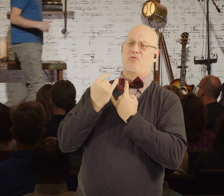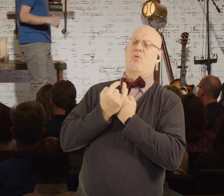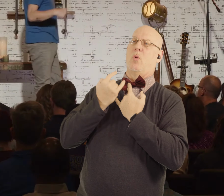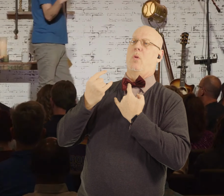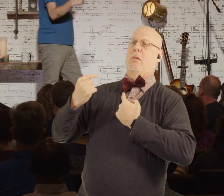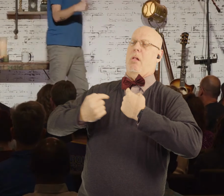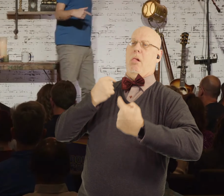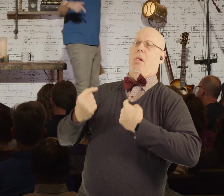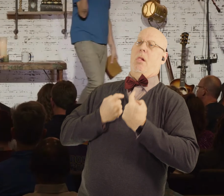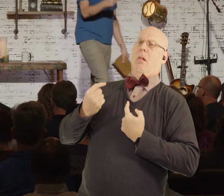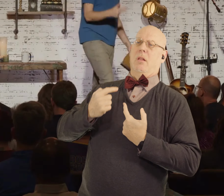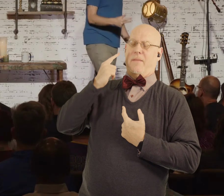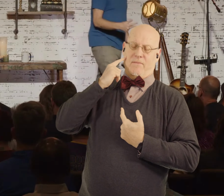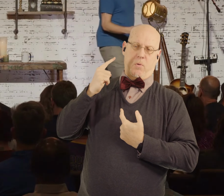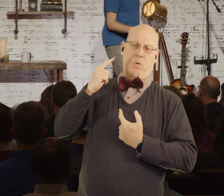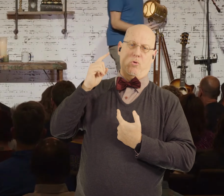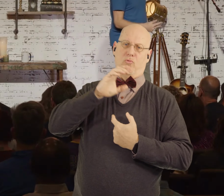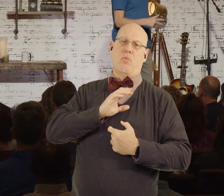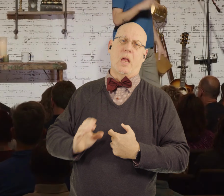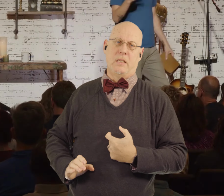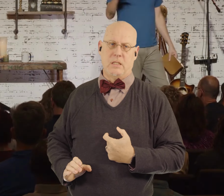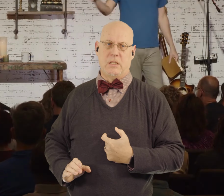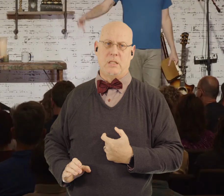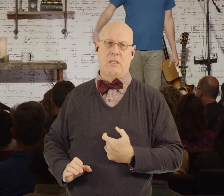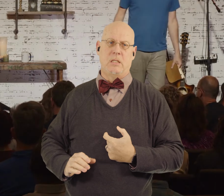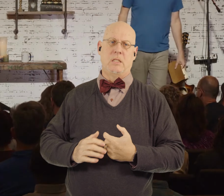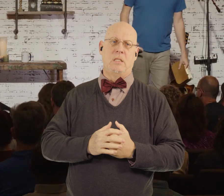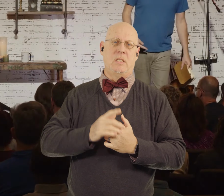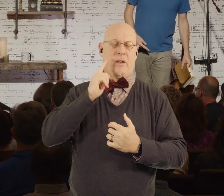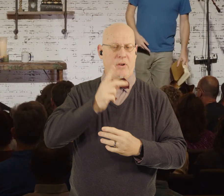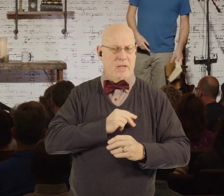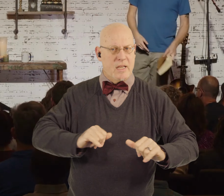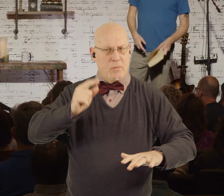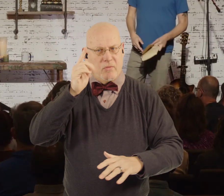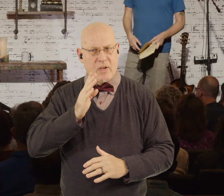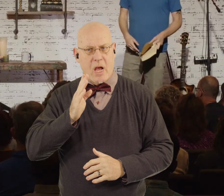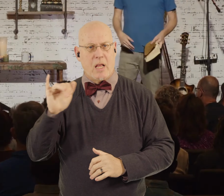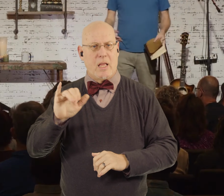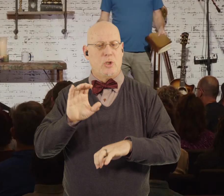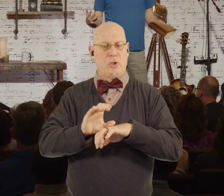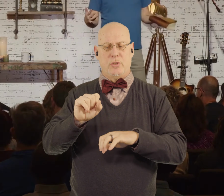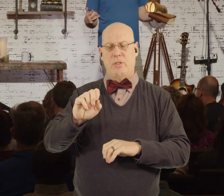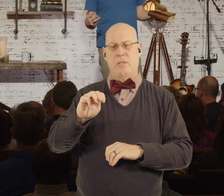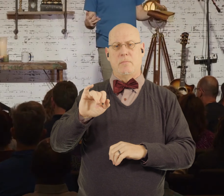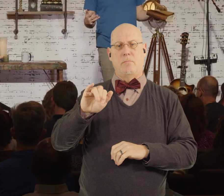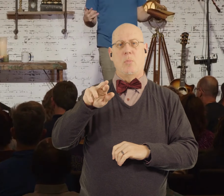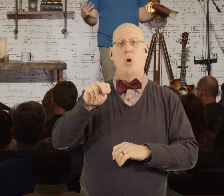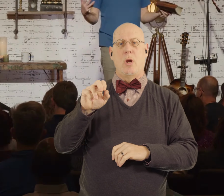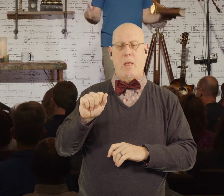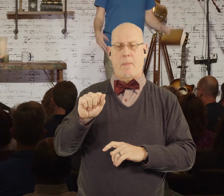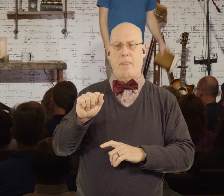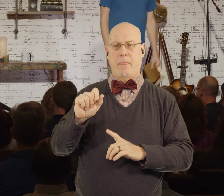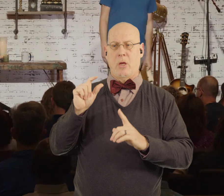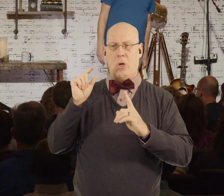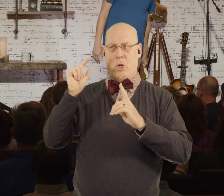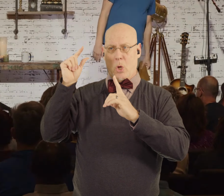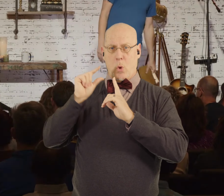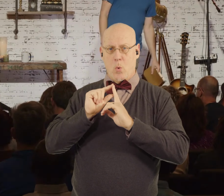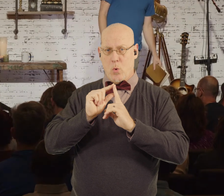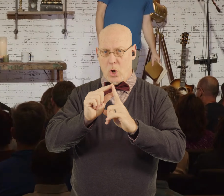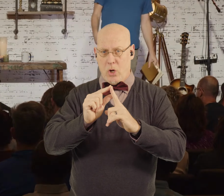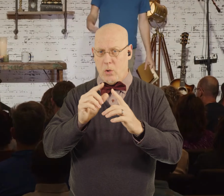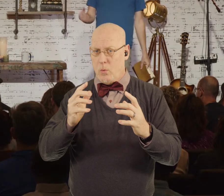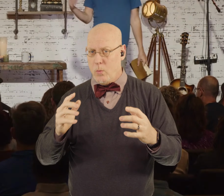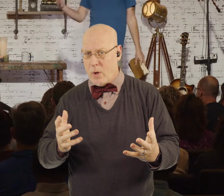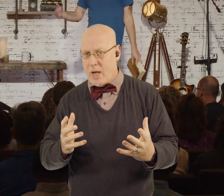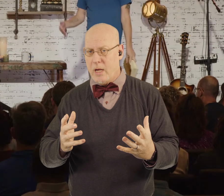opposition, ridicule, false accusation for the sake of Christ, for the kingdom of God, like the church at Smyrna was. And